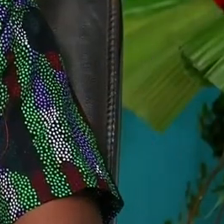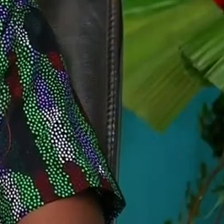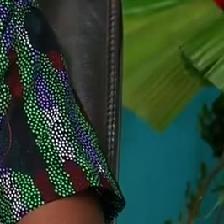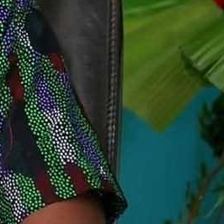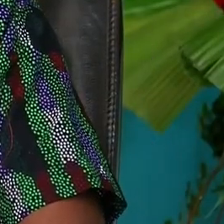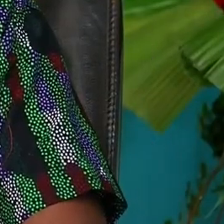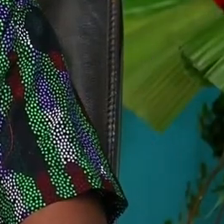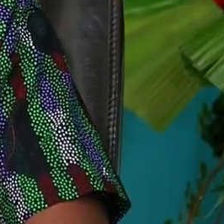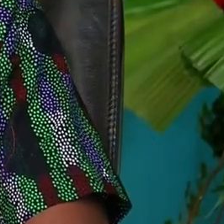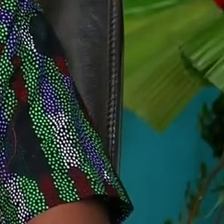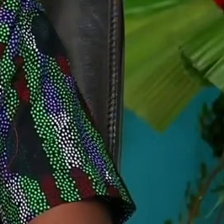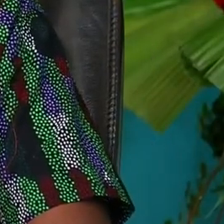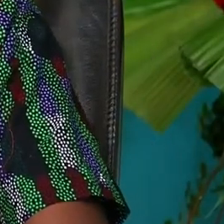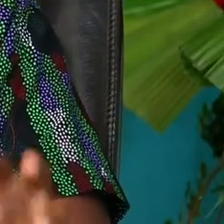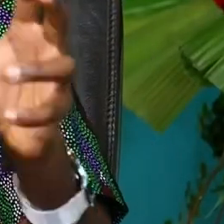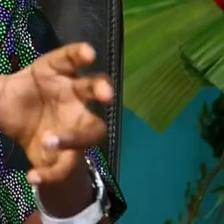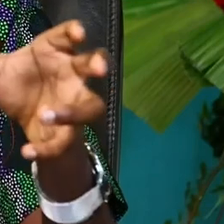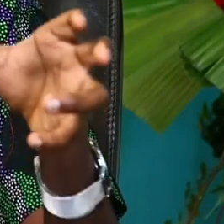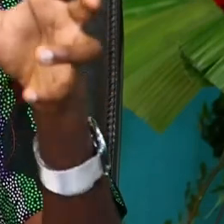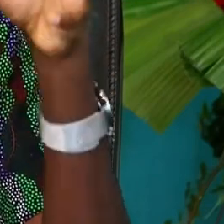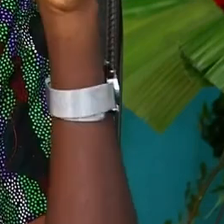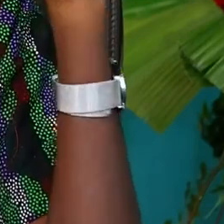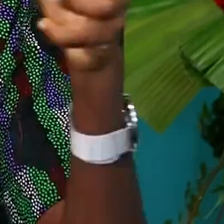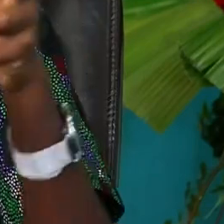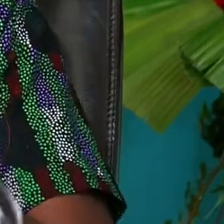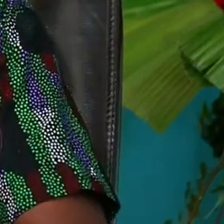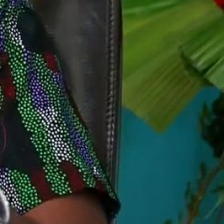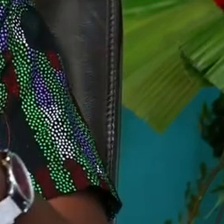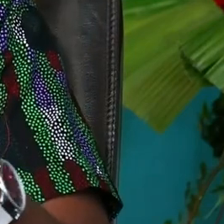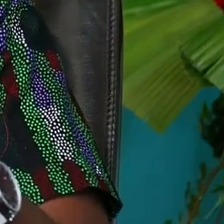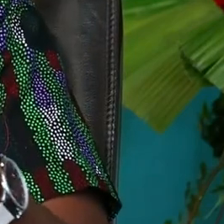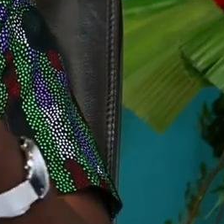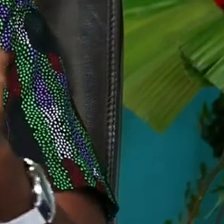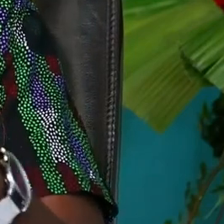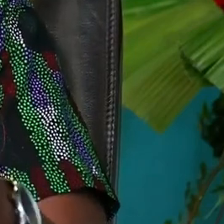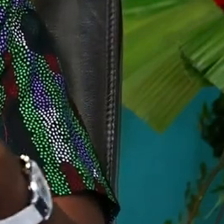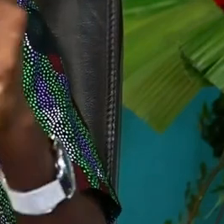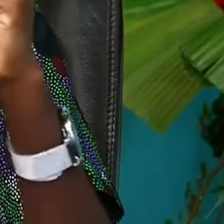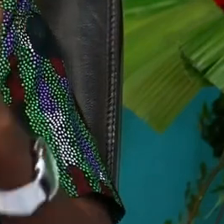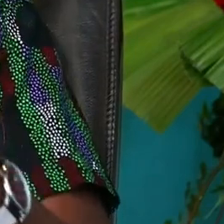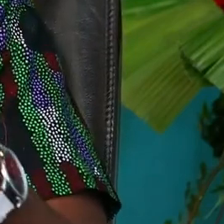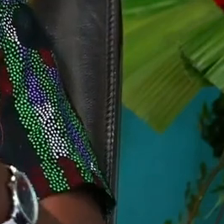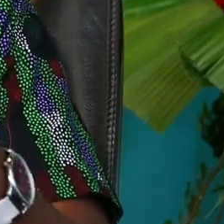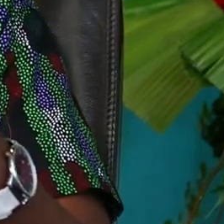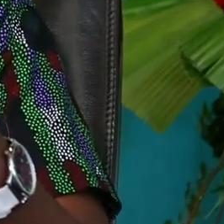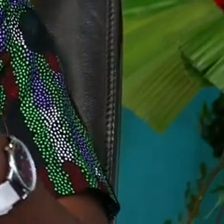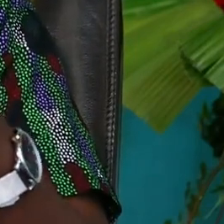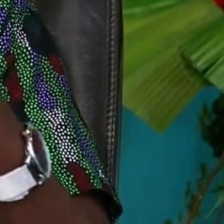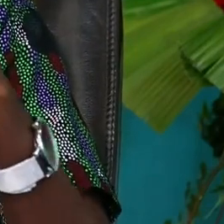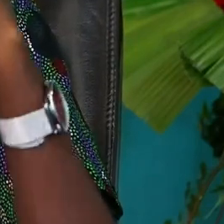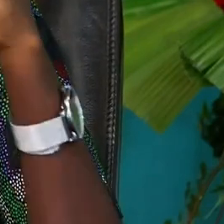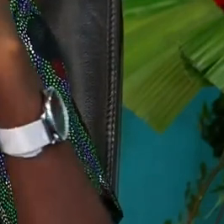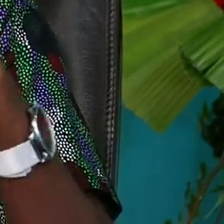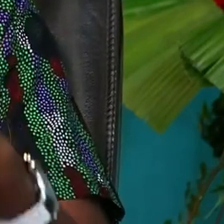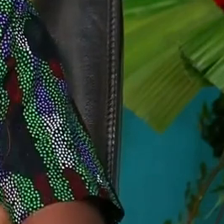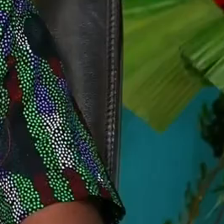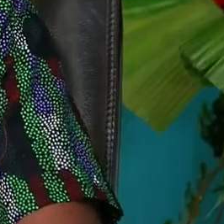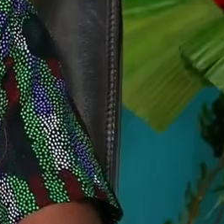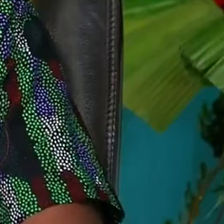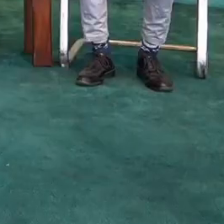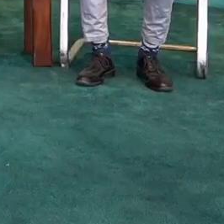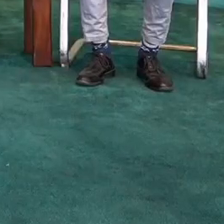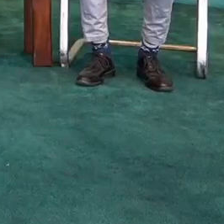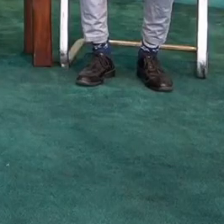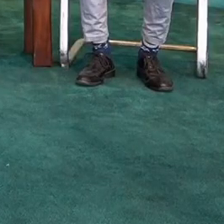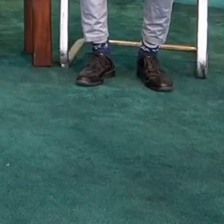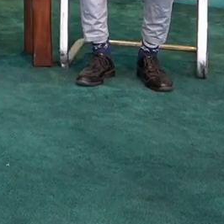form. I think God showed that even in the hands of pagans, he still shows his power. He's still God.